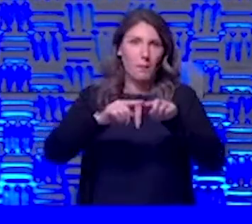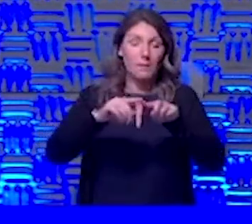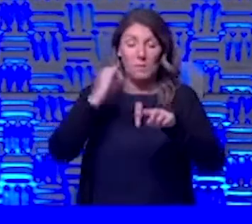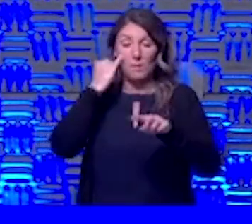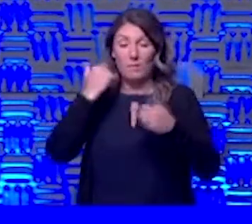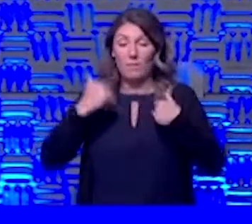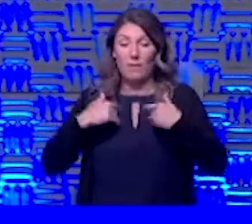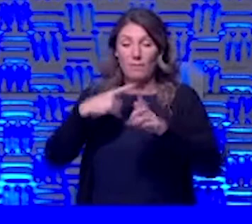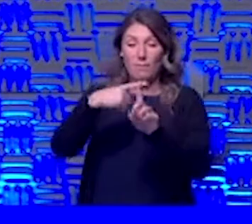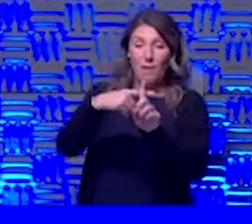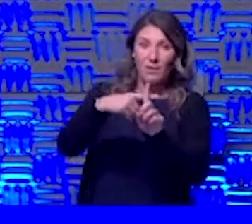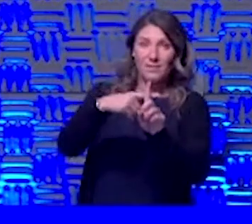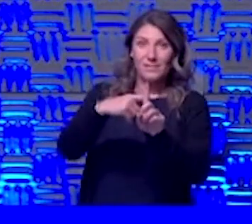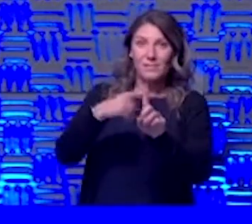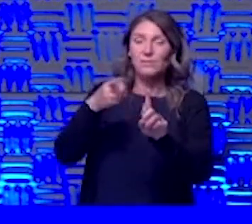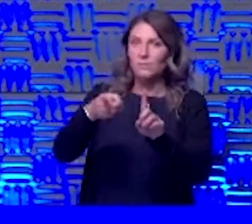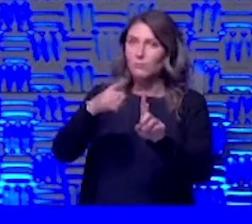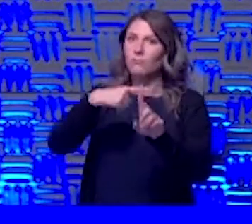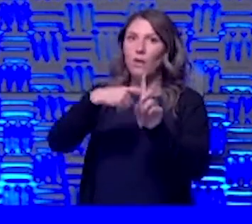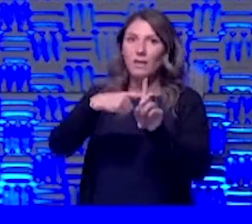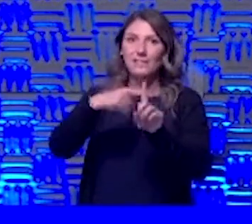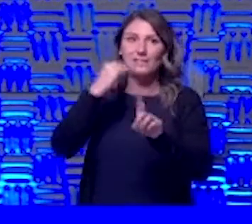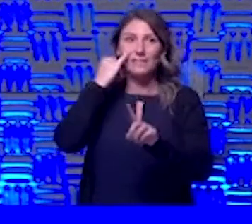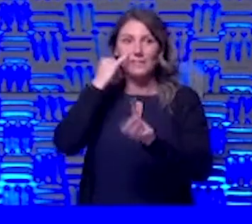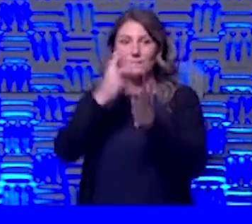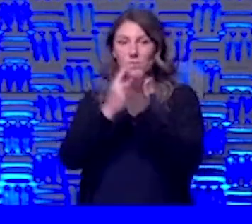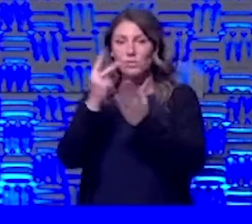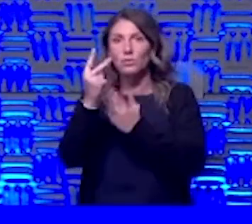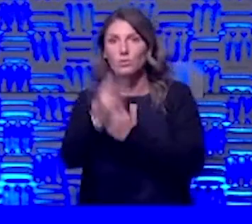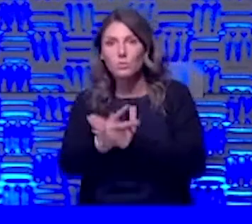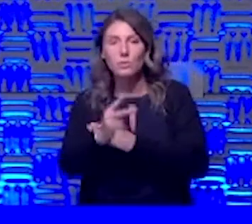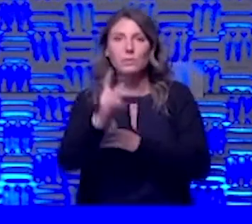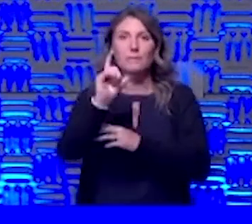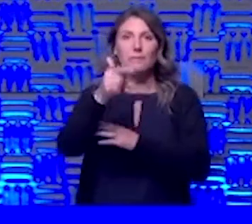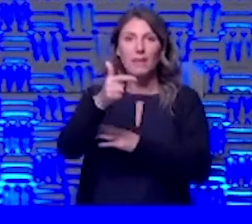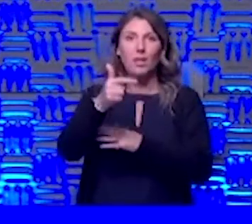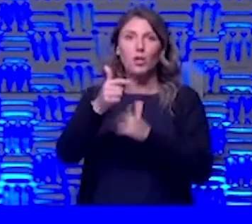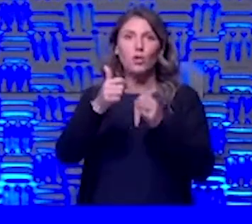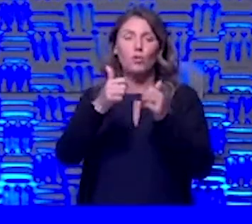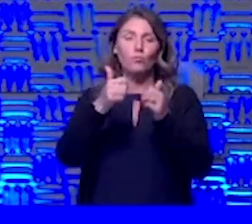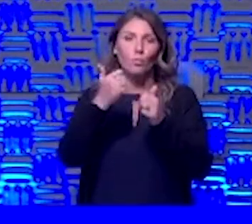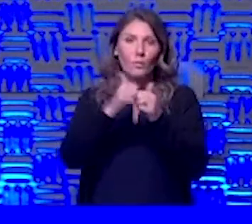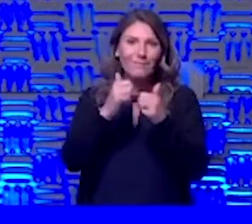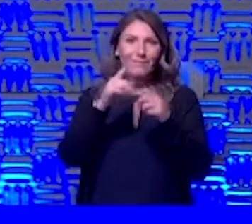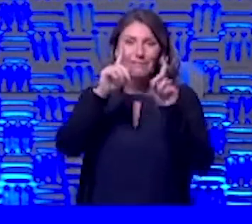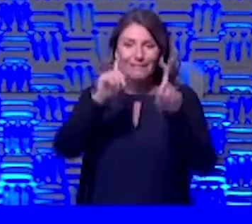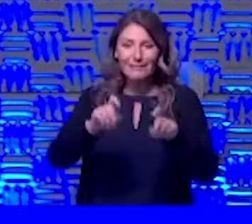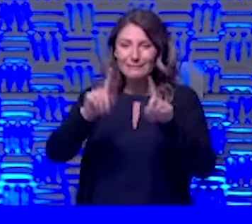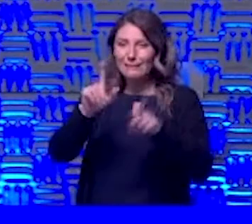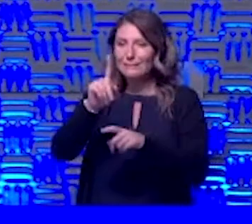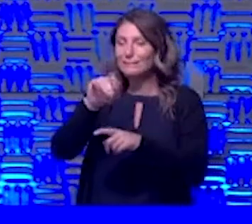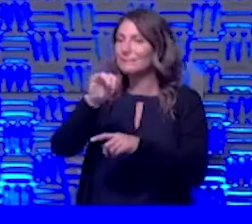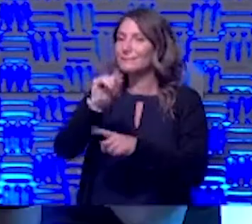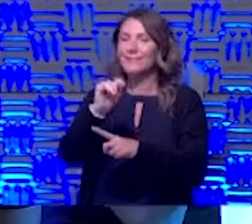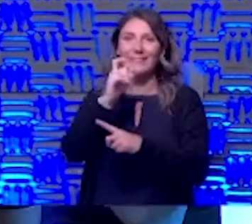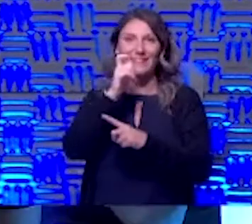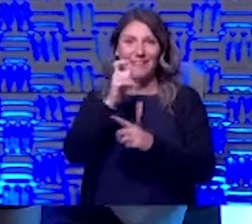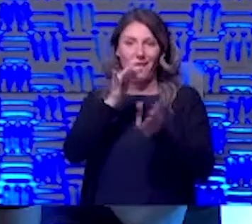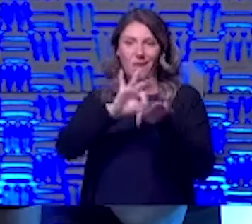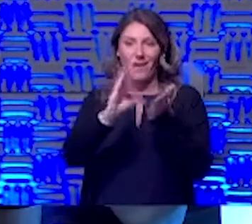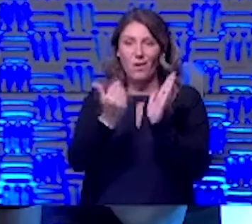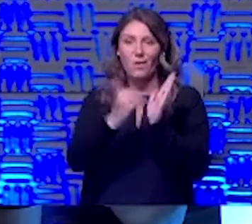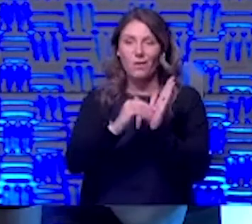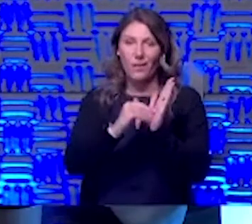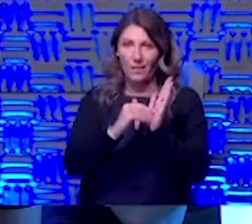a positive, you're positive. If you go back 2 weeks later for another nasal PCR, they are not going to recount that test. Yeah, because you're positive. You can be positive for